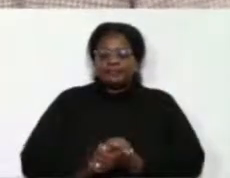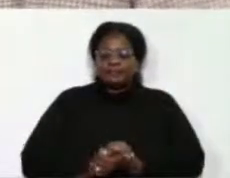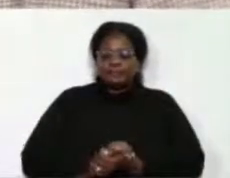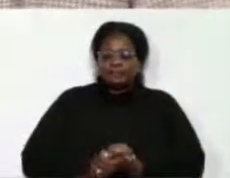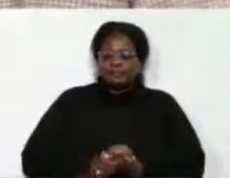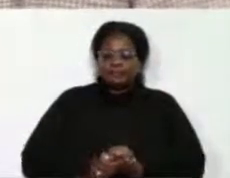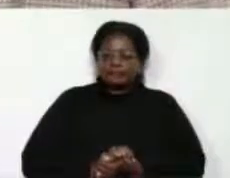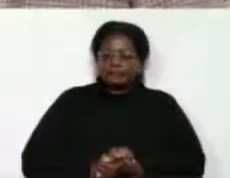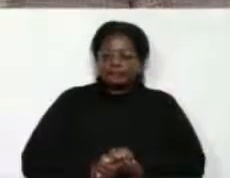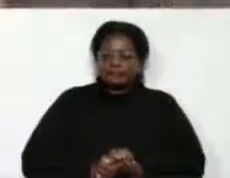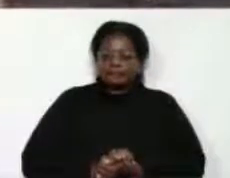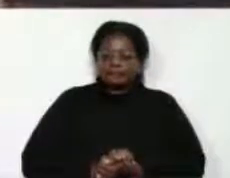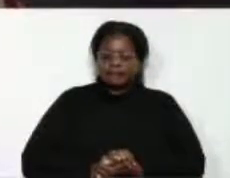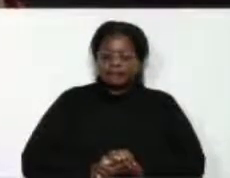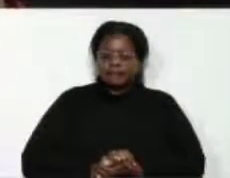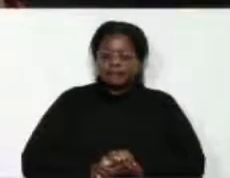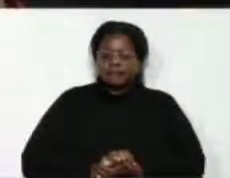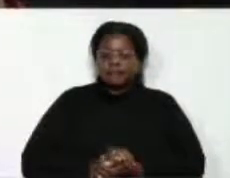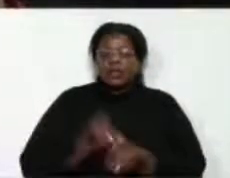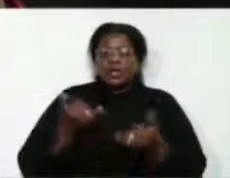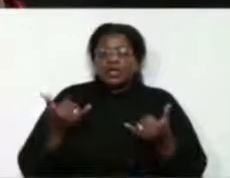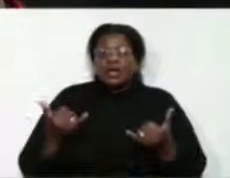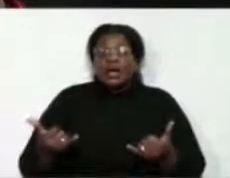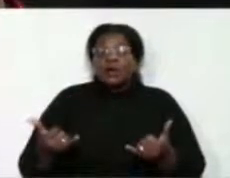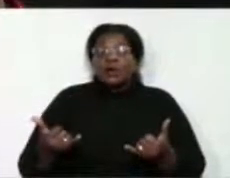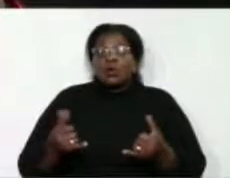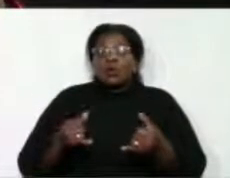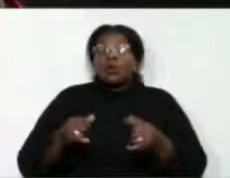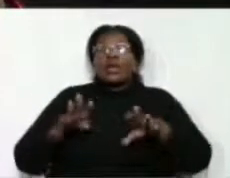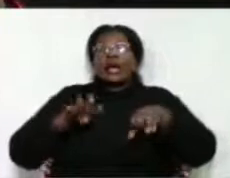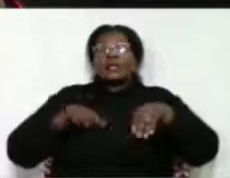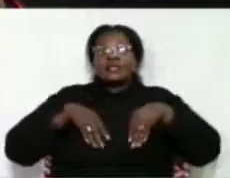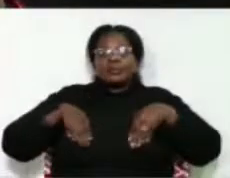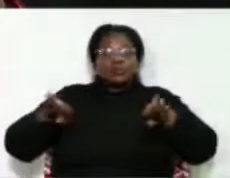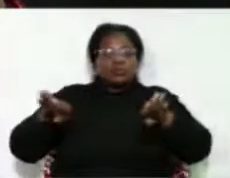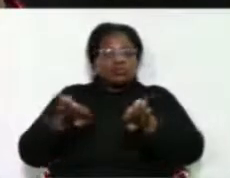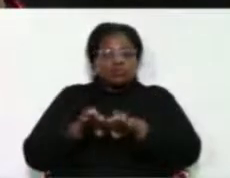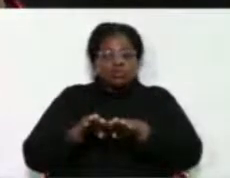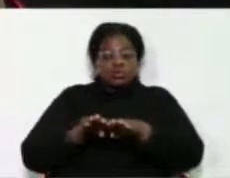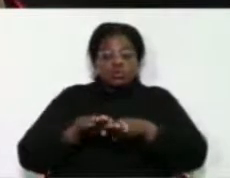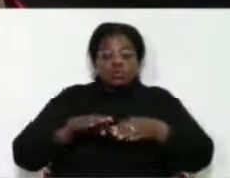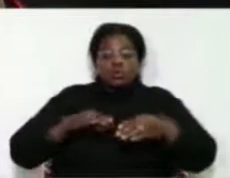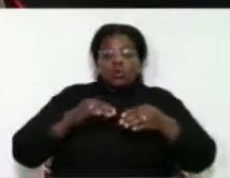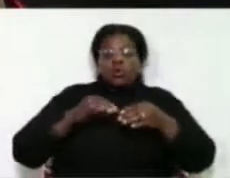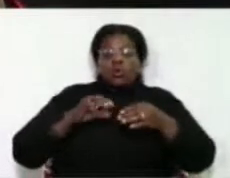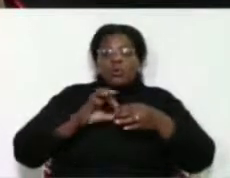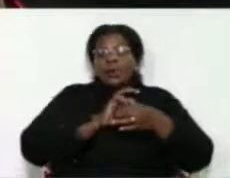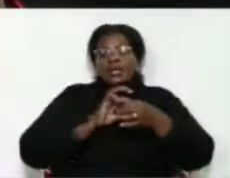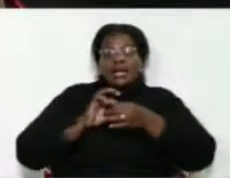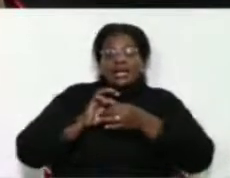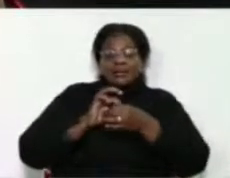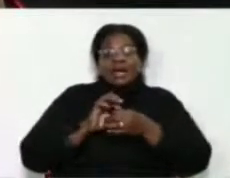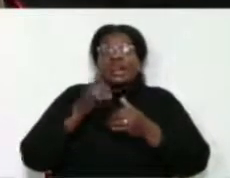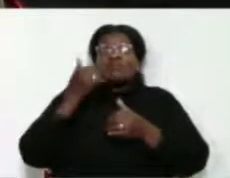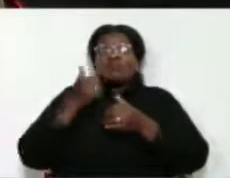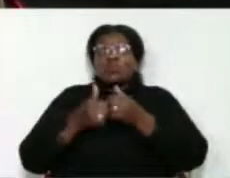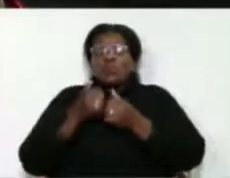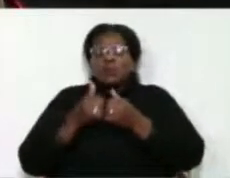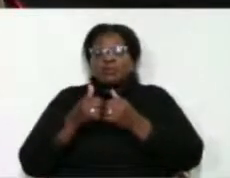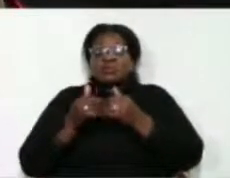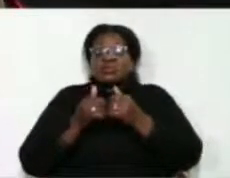say we formed this partnership, but now problems start arising. And so, in your opinion, how